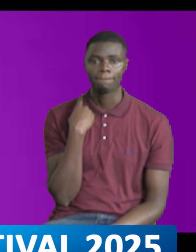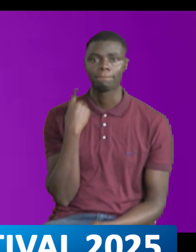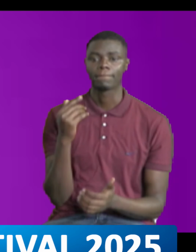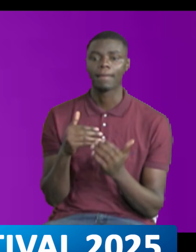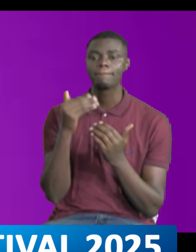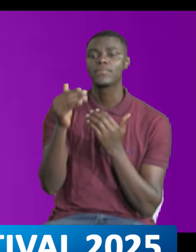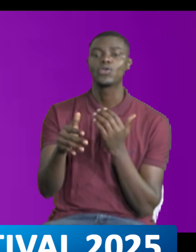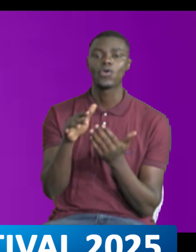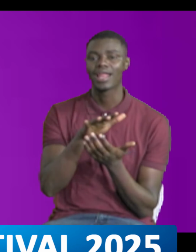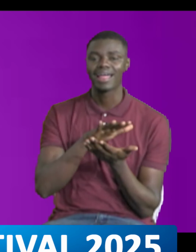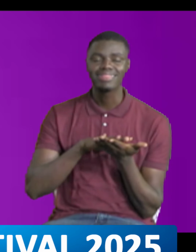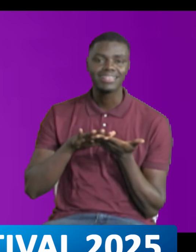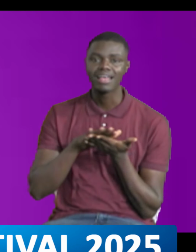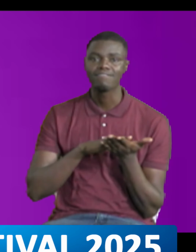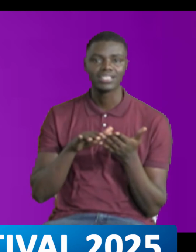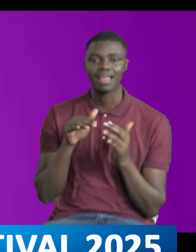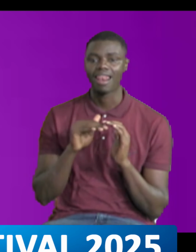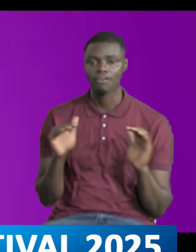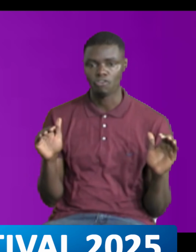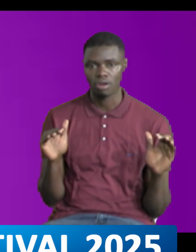beyond the surface level of